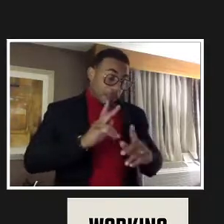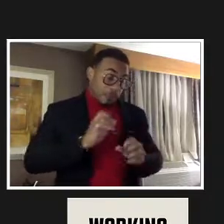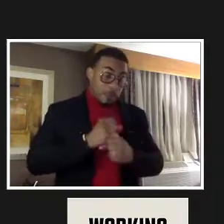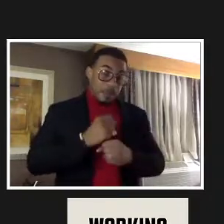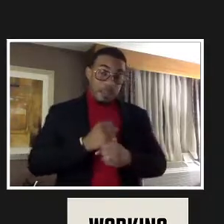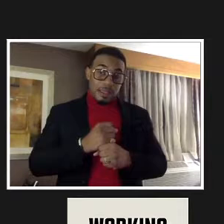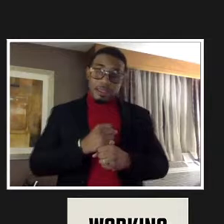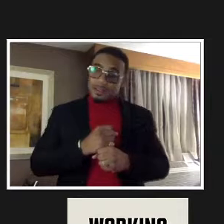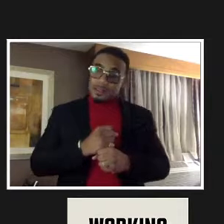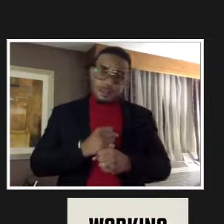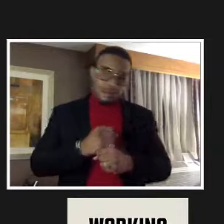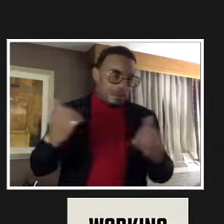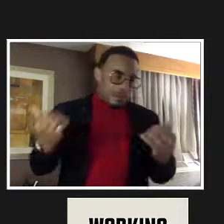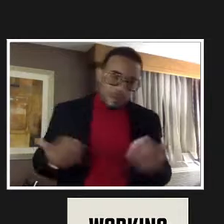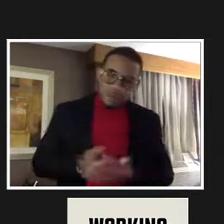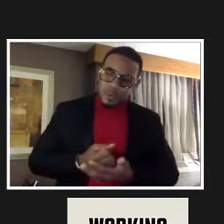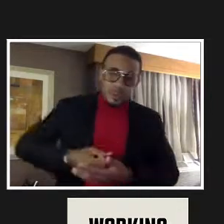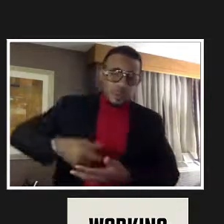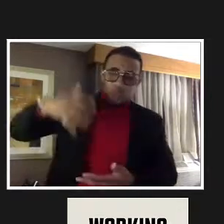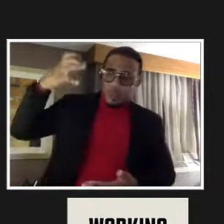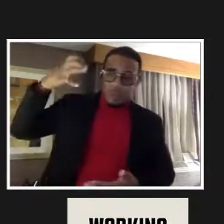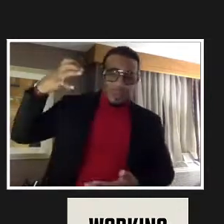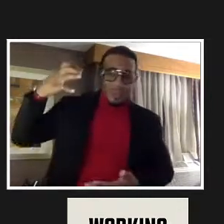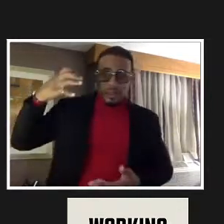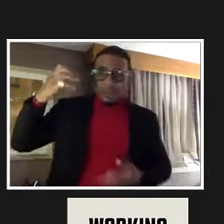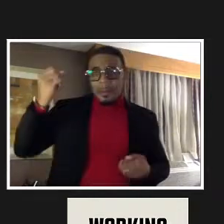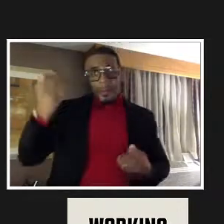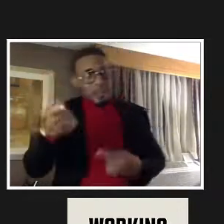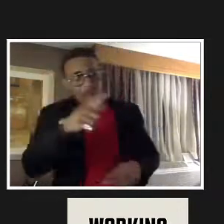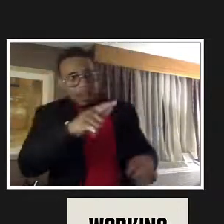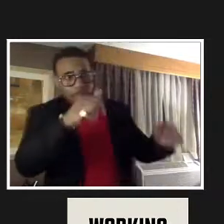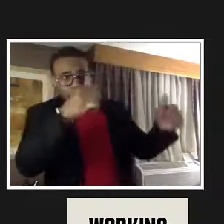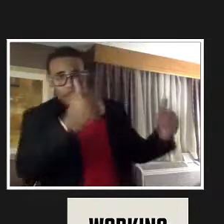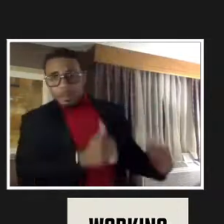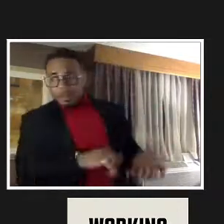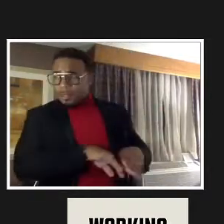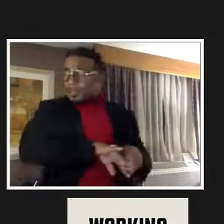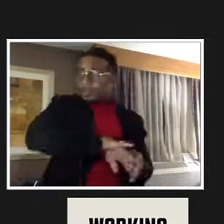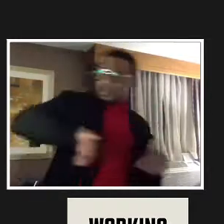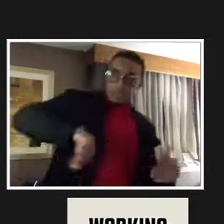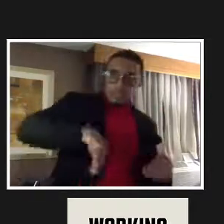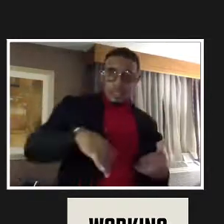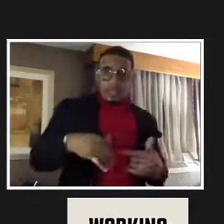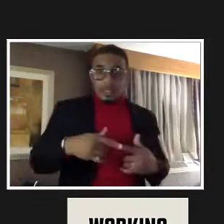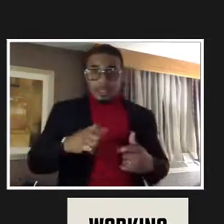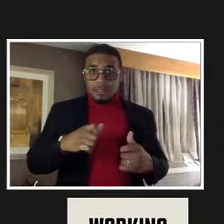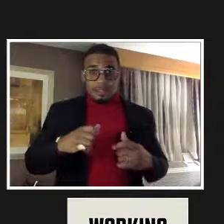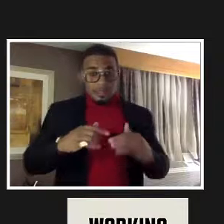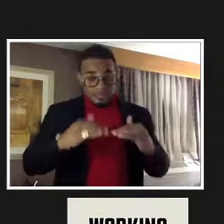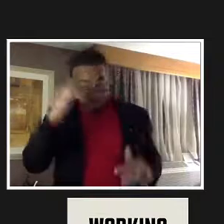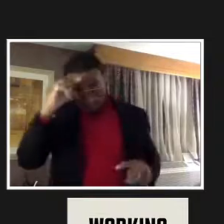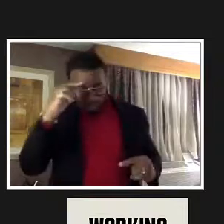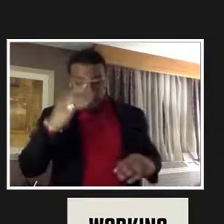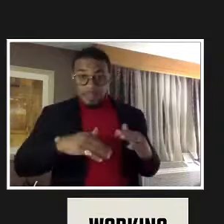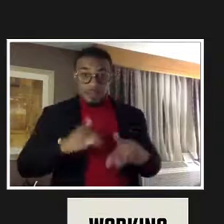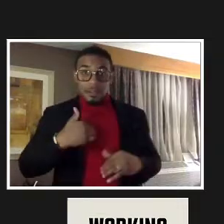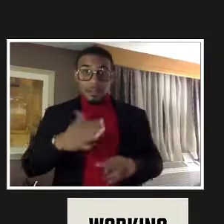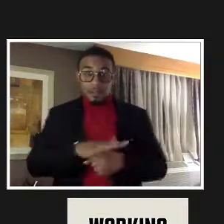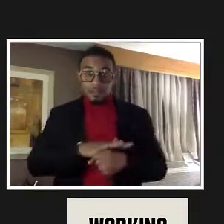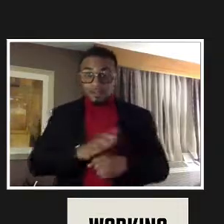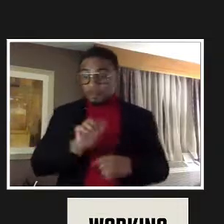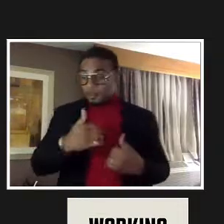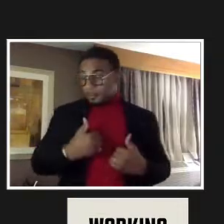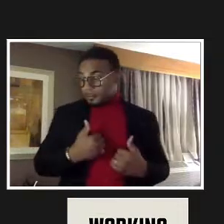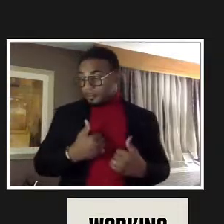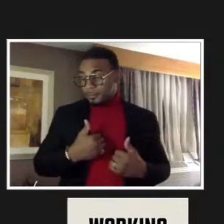making unprecedented wealth, and yet so many others are totally excluded. The disparity, even in my district, where you